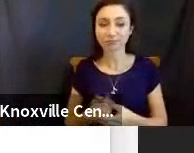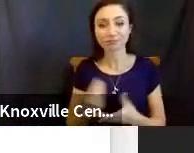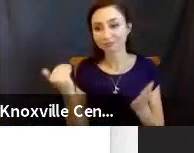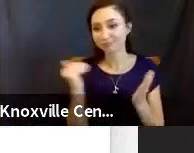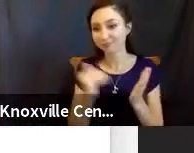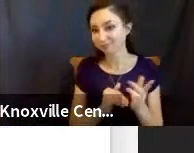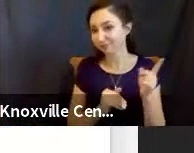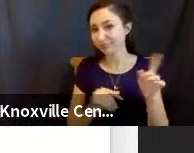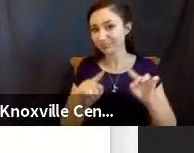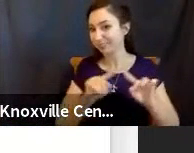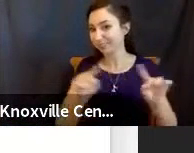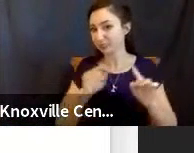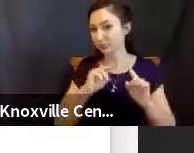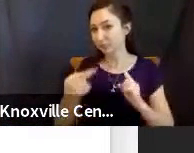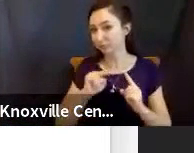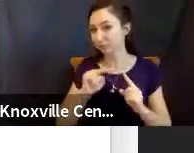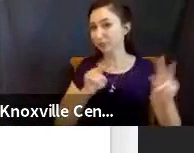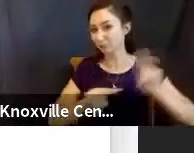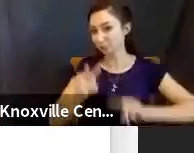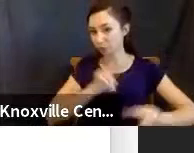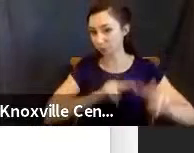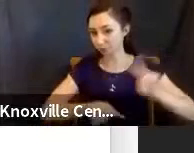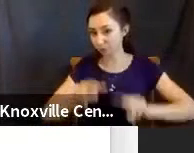Again, this is just a different view of looking at it.